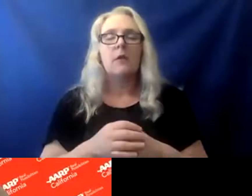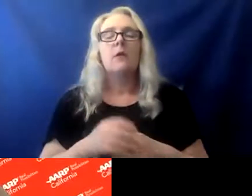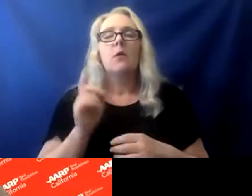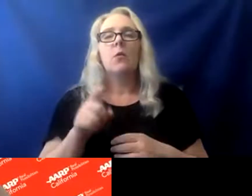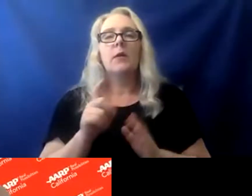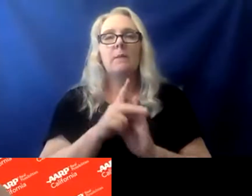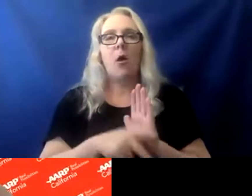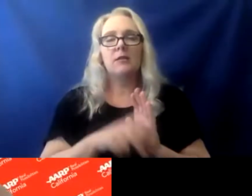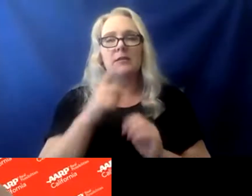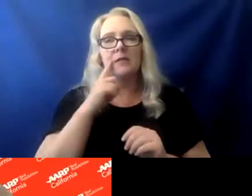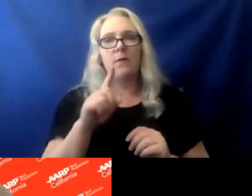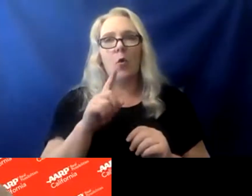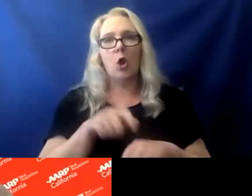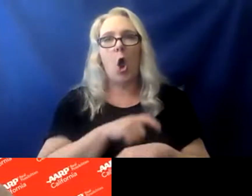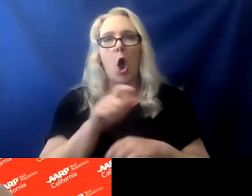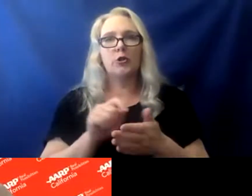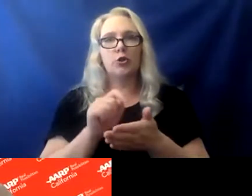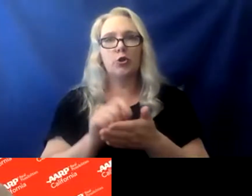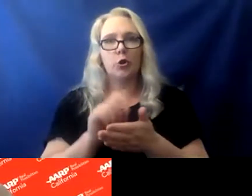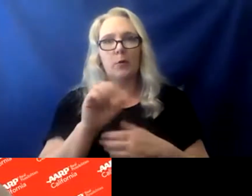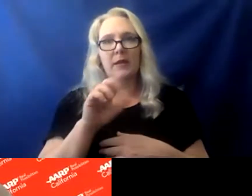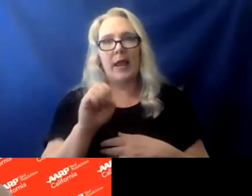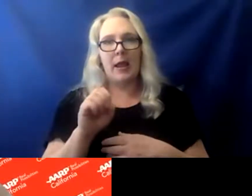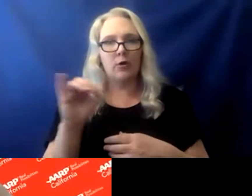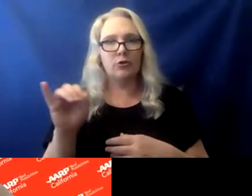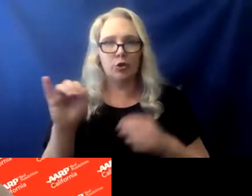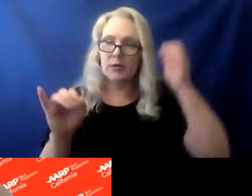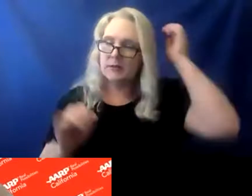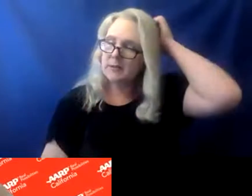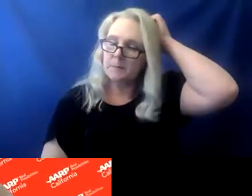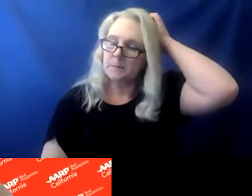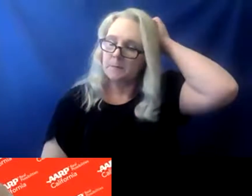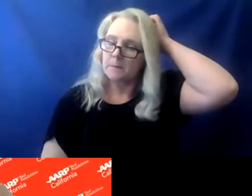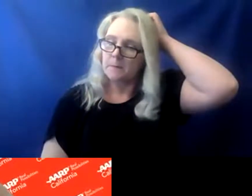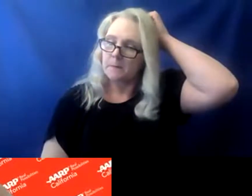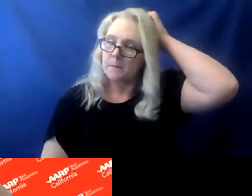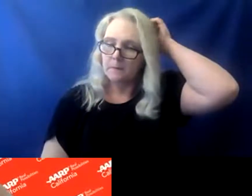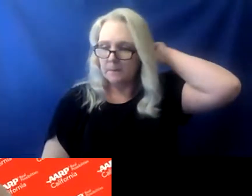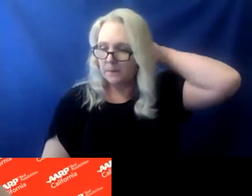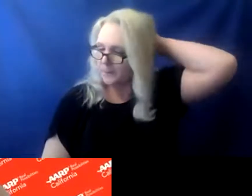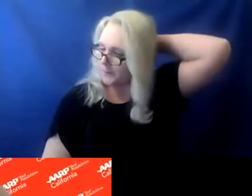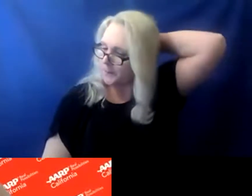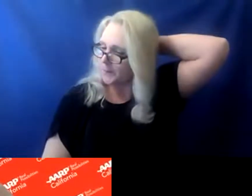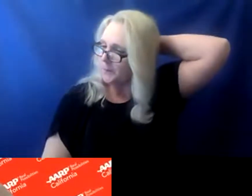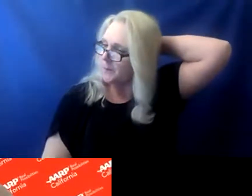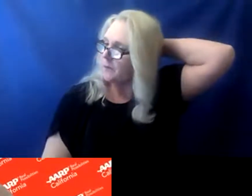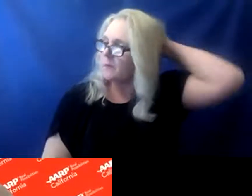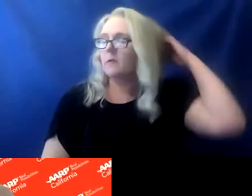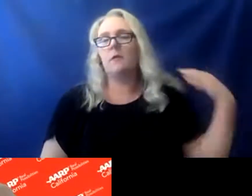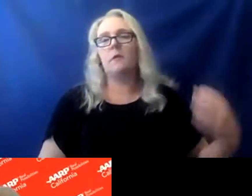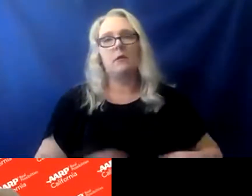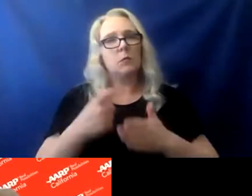care insurance and what that looks like for the missing middle that's really harmed right now by the cost of long-term